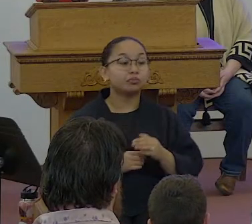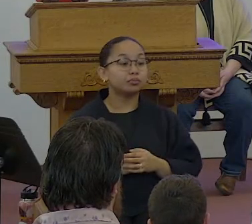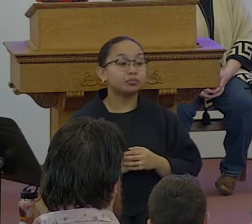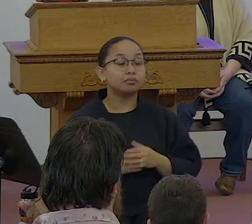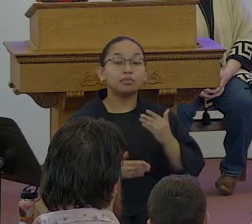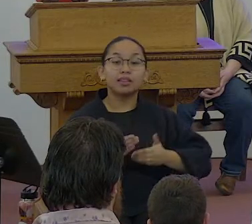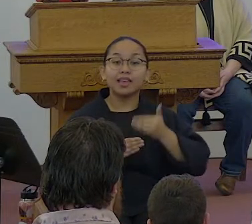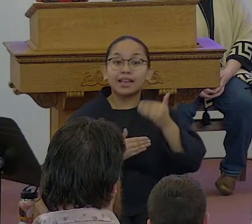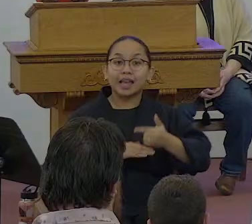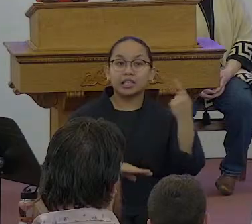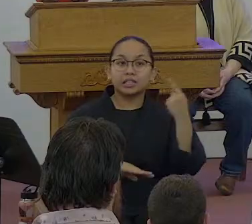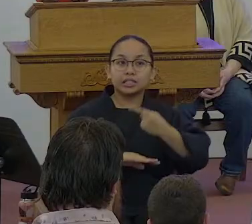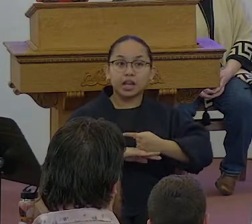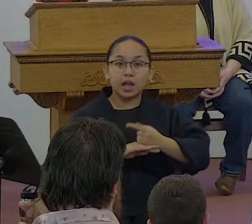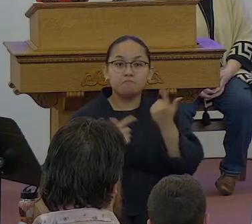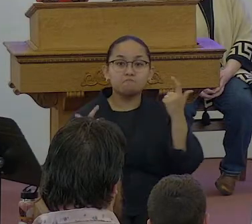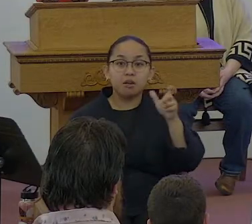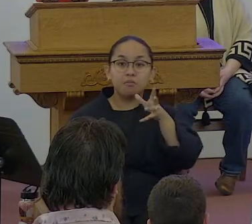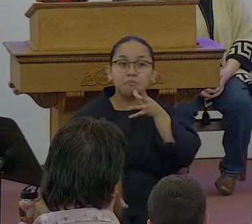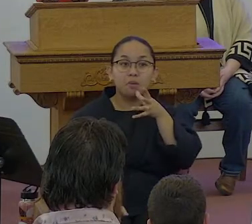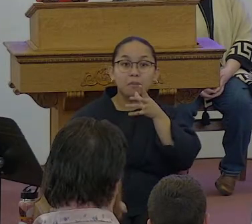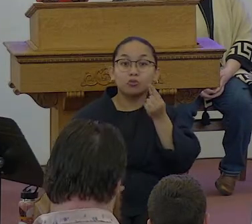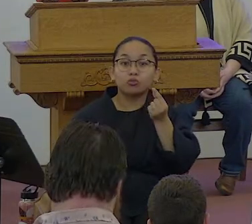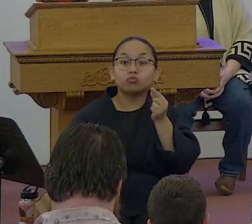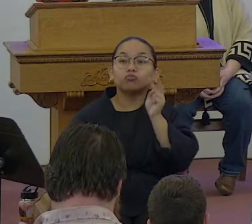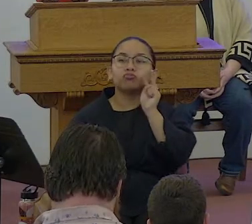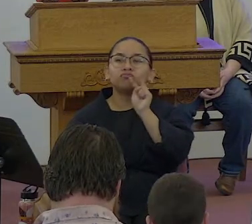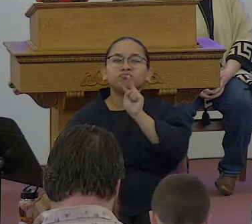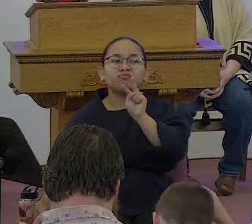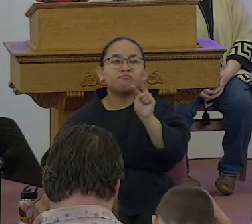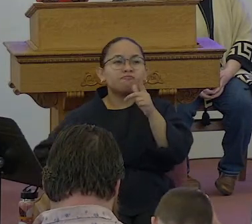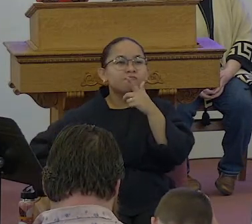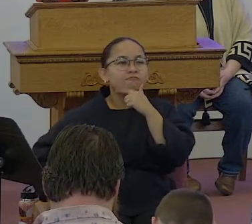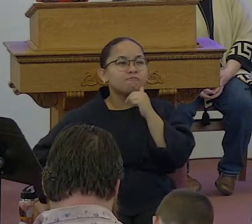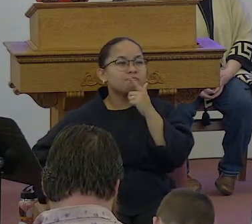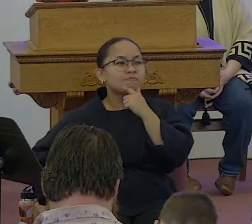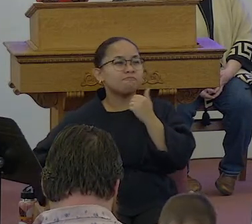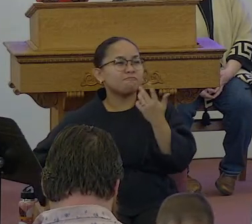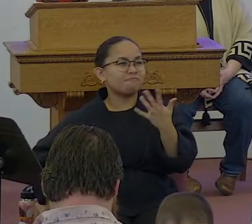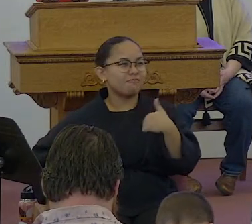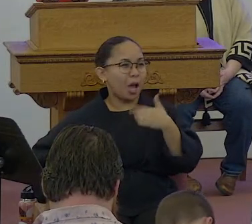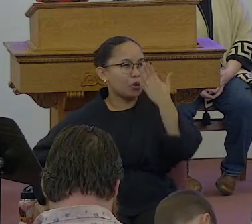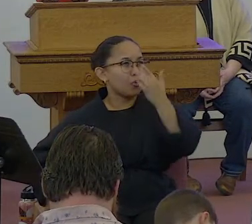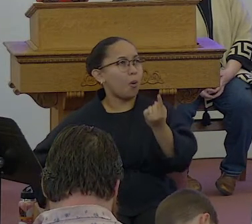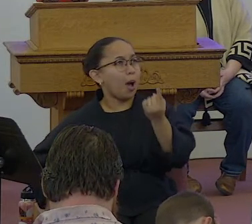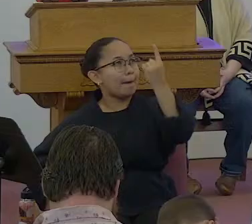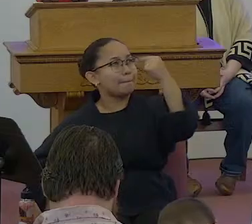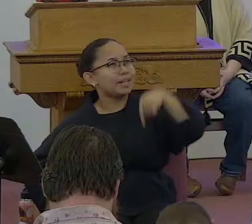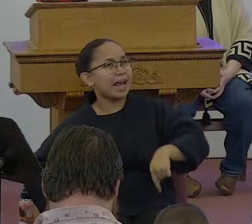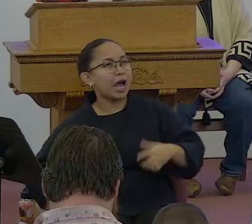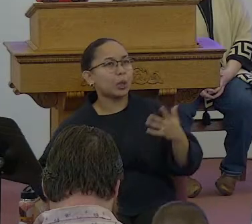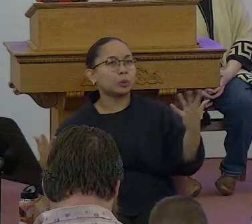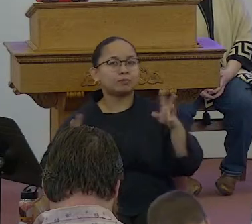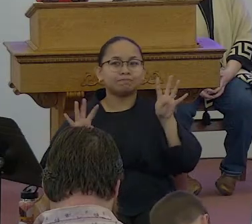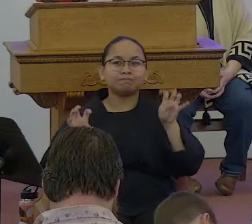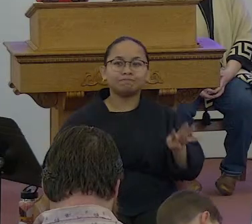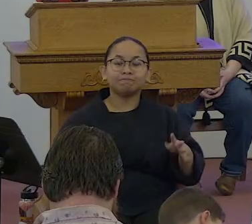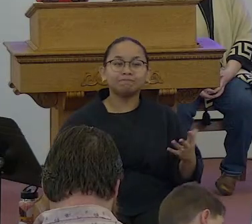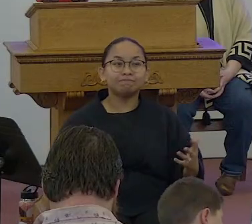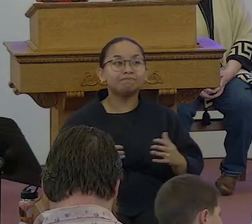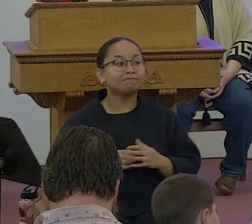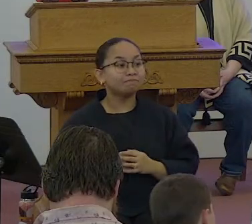Next day, Big Mama looked around. "Can't tell my up from my down," said Big